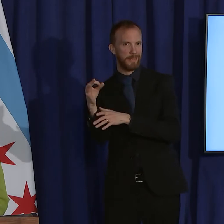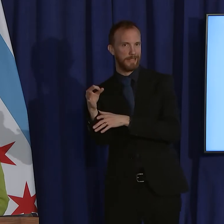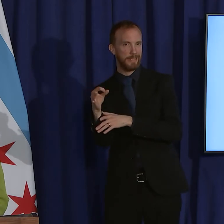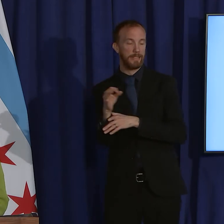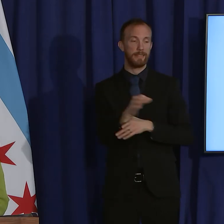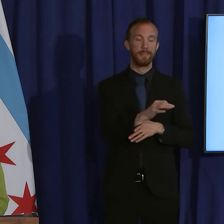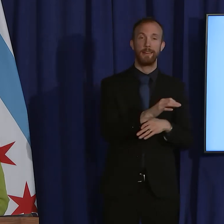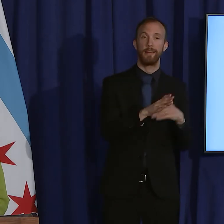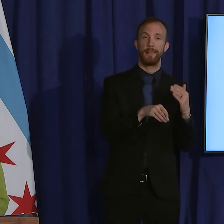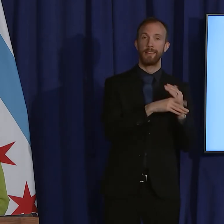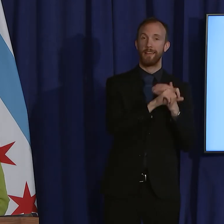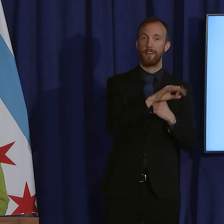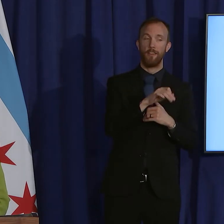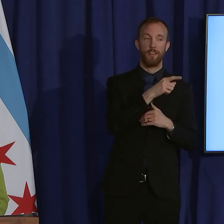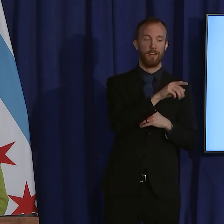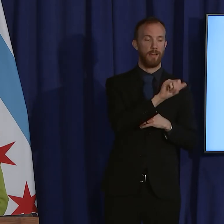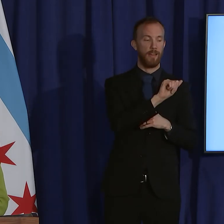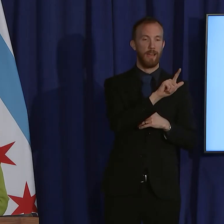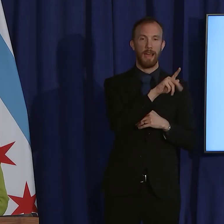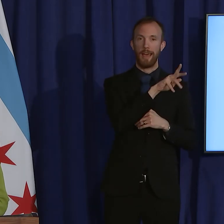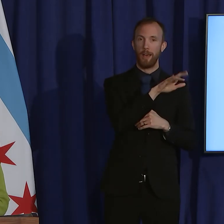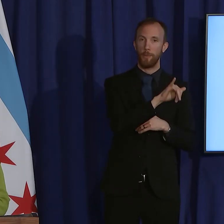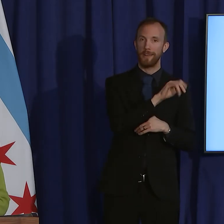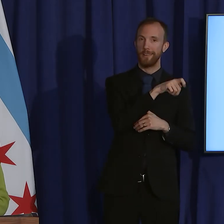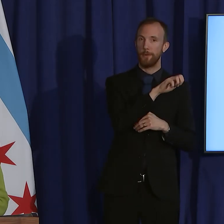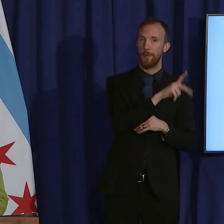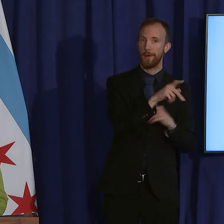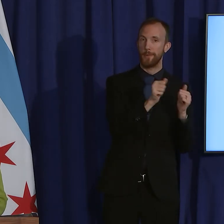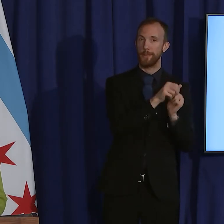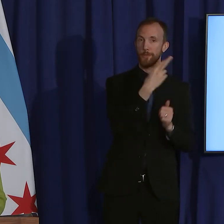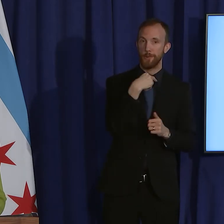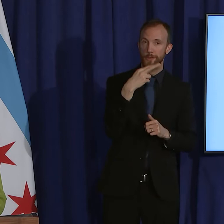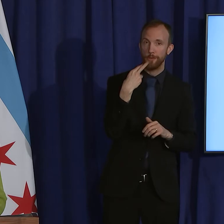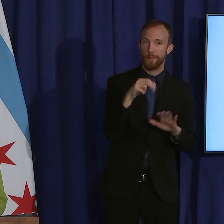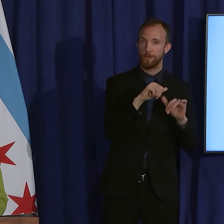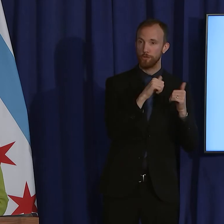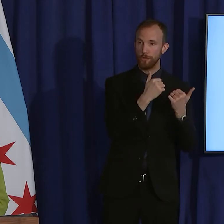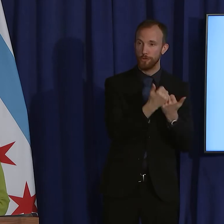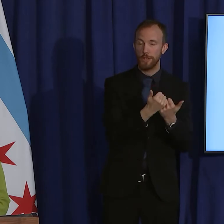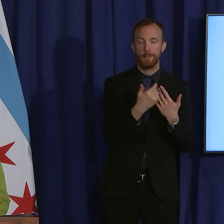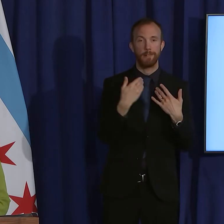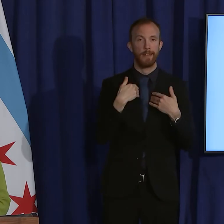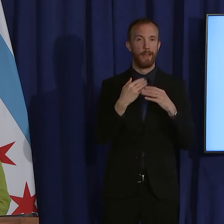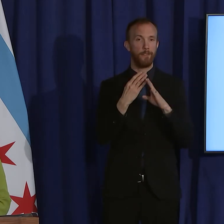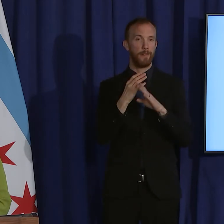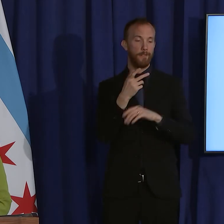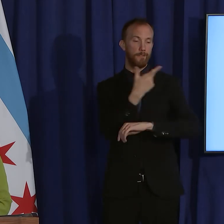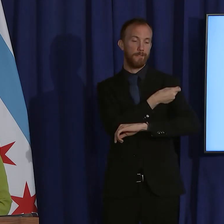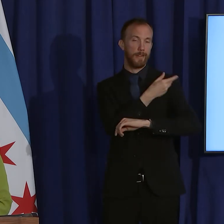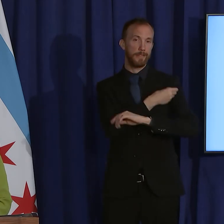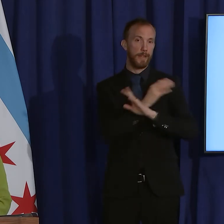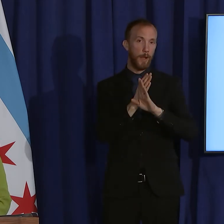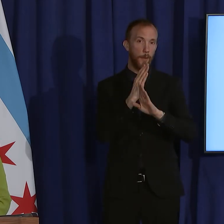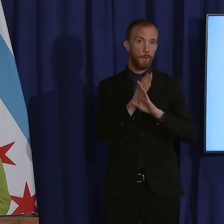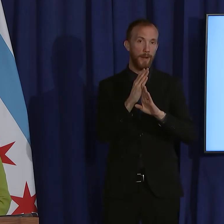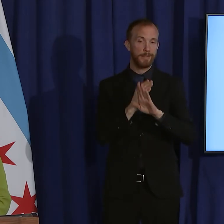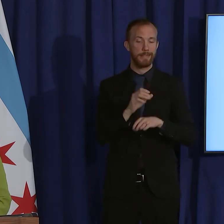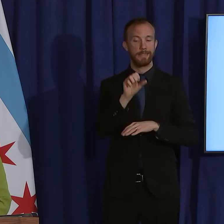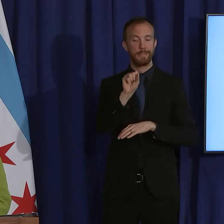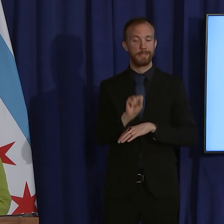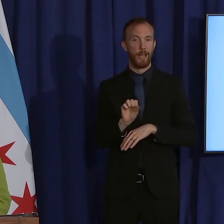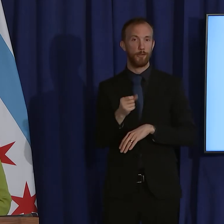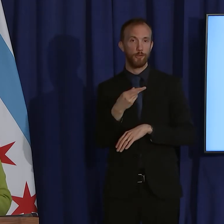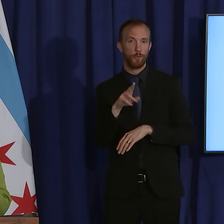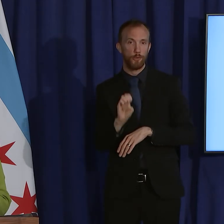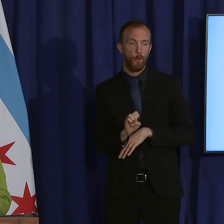Albany Park with the Illinois Restaurant Association. Our vaccination bus had stops in South Shore and West Englewood.